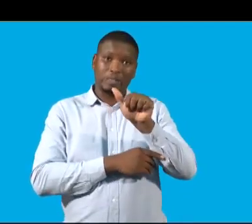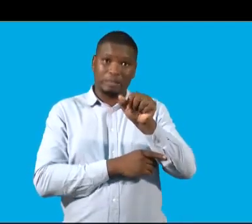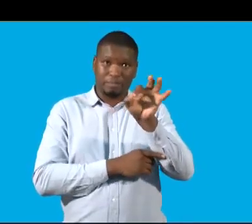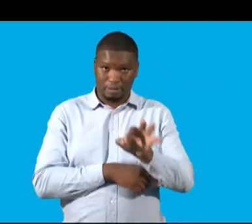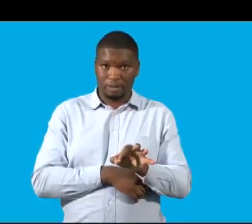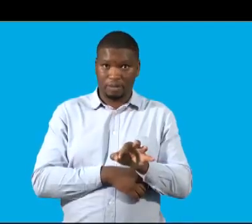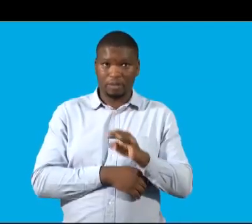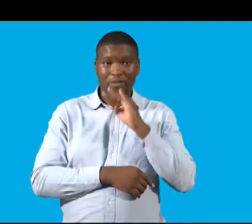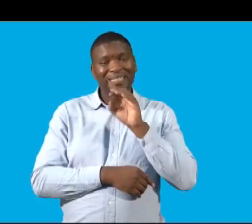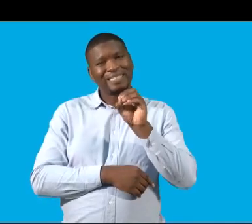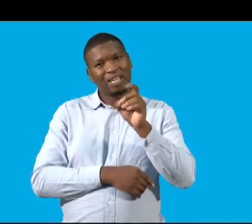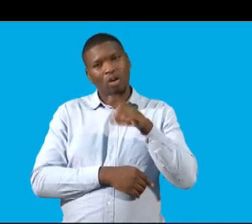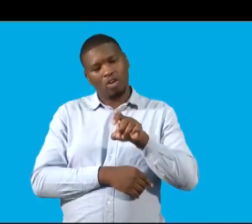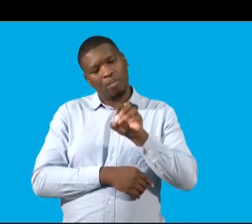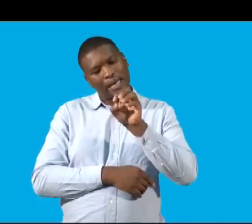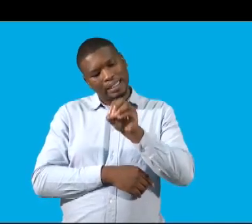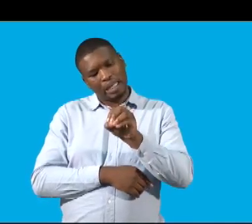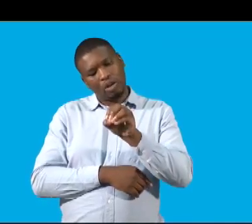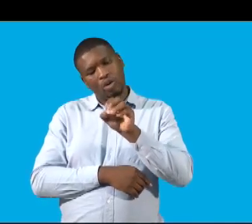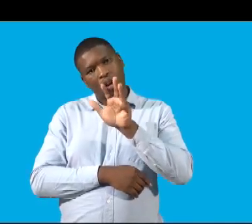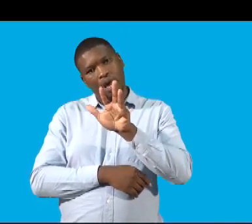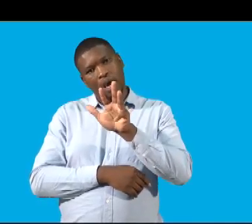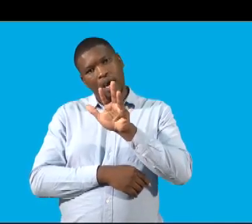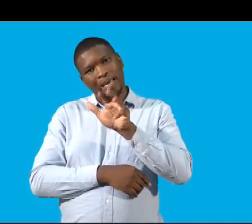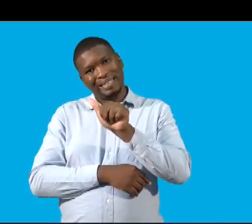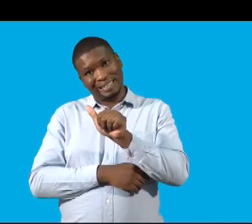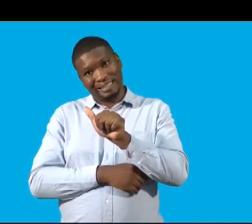of 9.6%. So that is